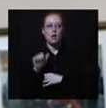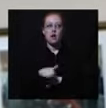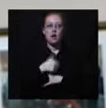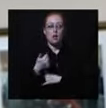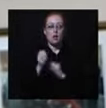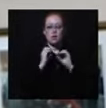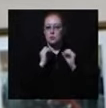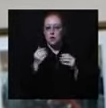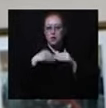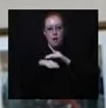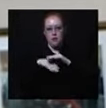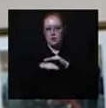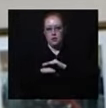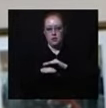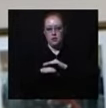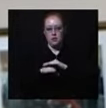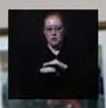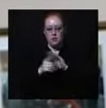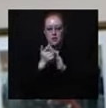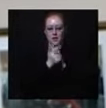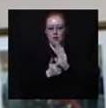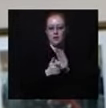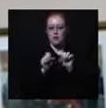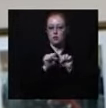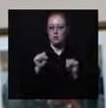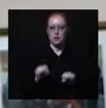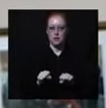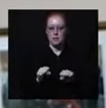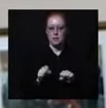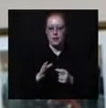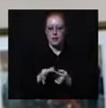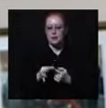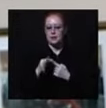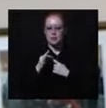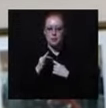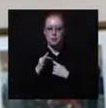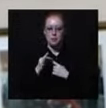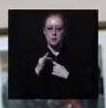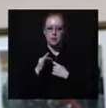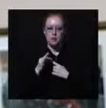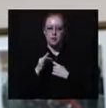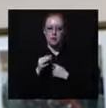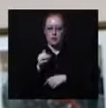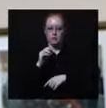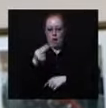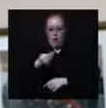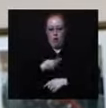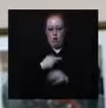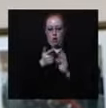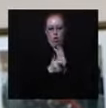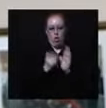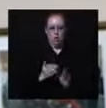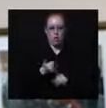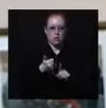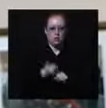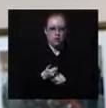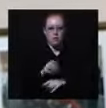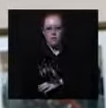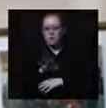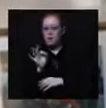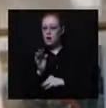no access to the legal system except for private lawyers. Look in the phone book,